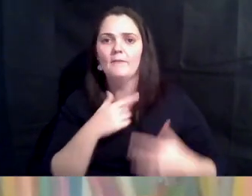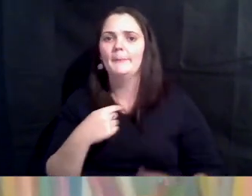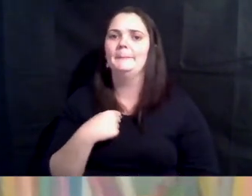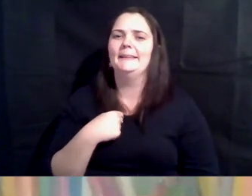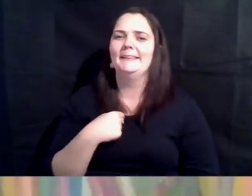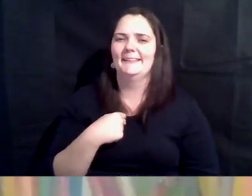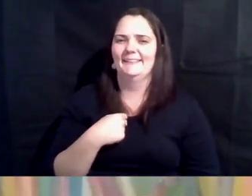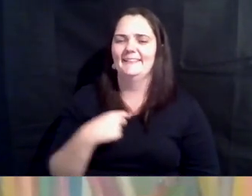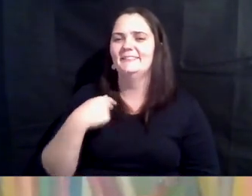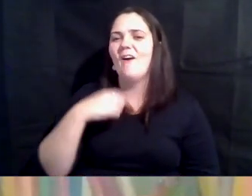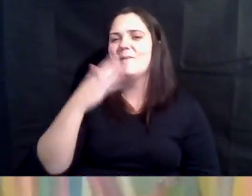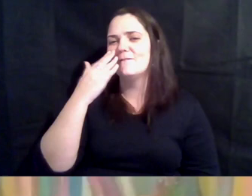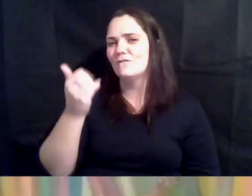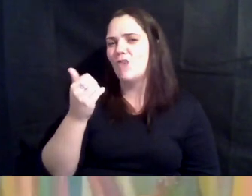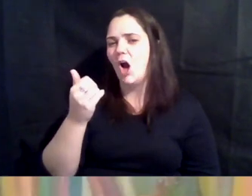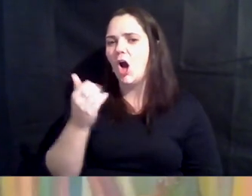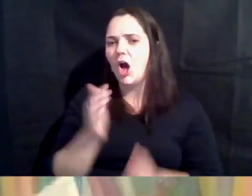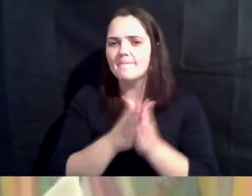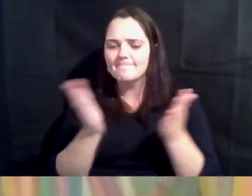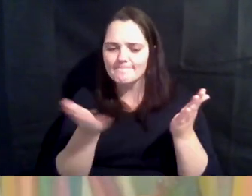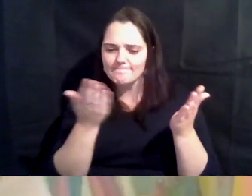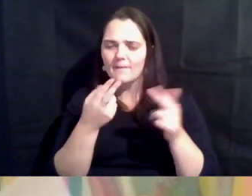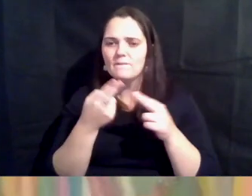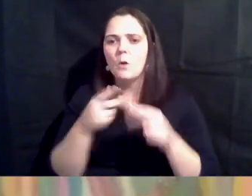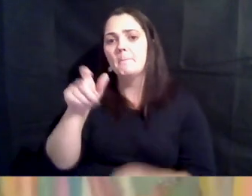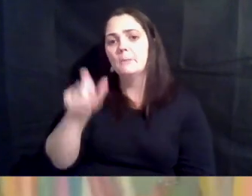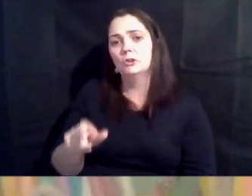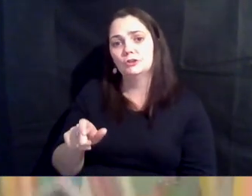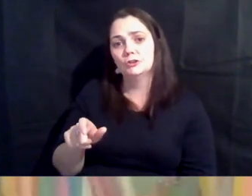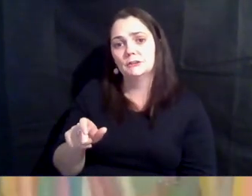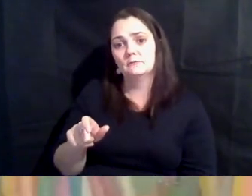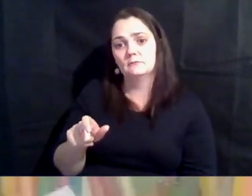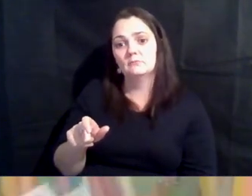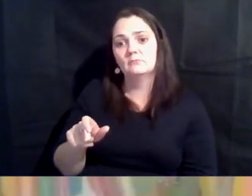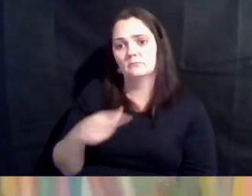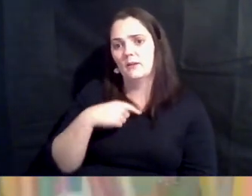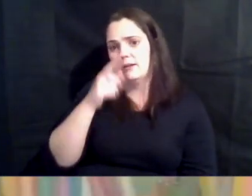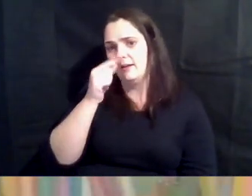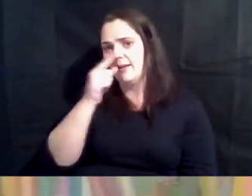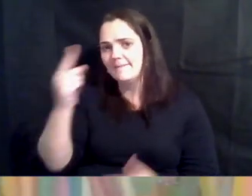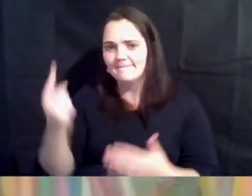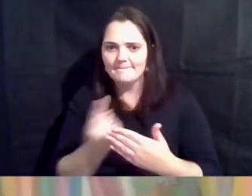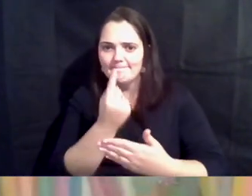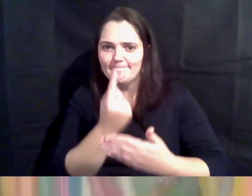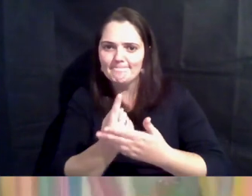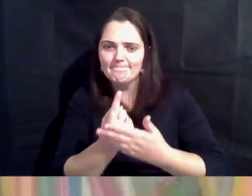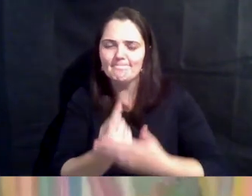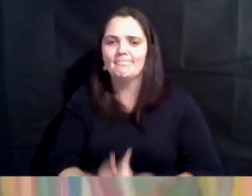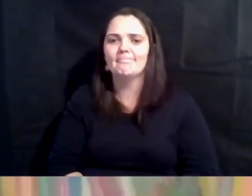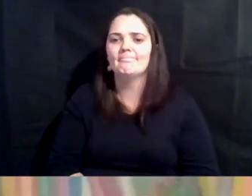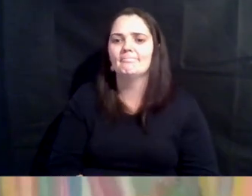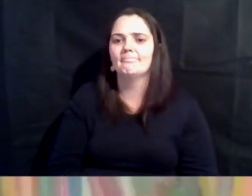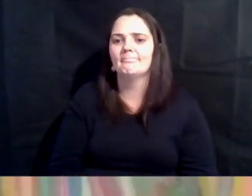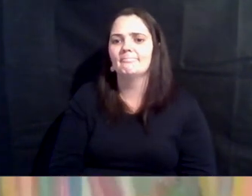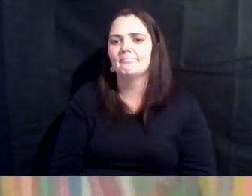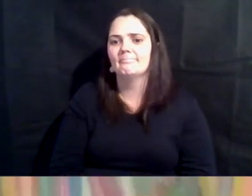source material, see if I can find a person that I can maybe put nestled in amongst. Oh, she looks